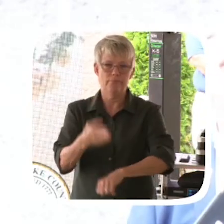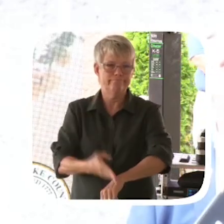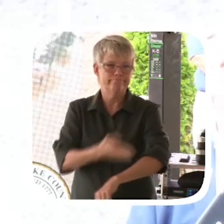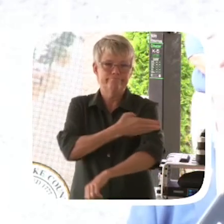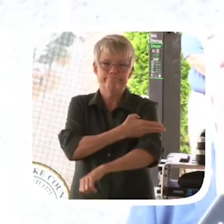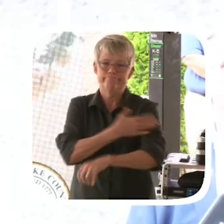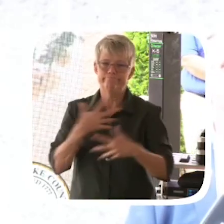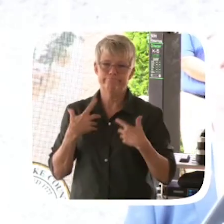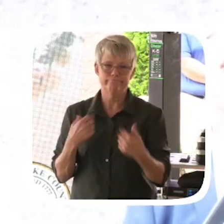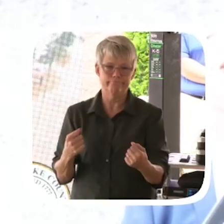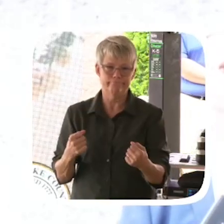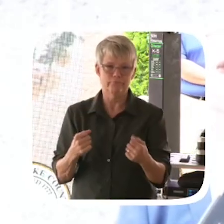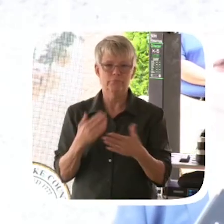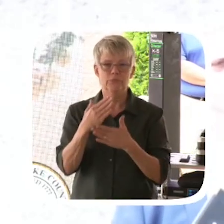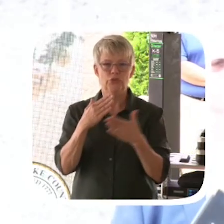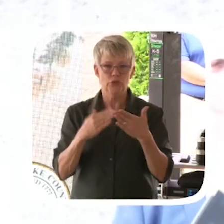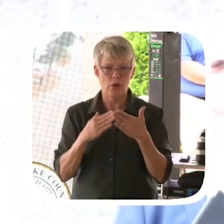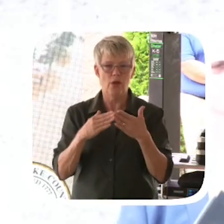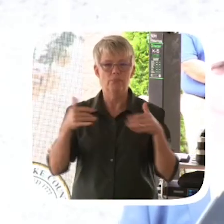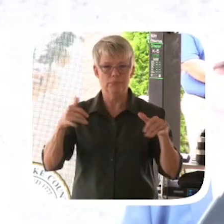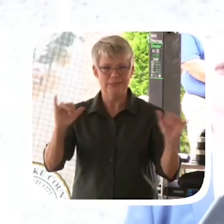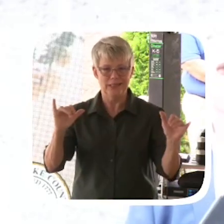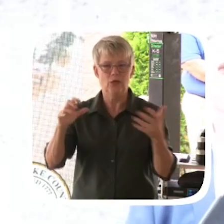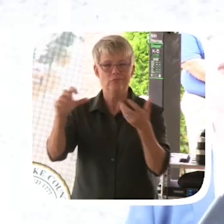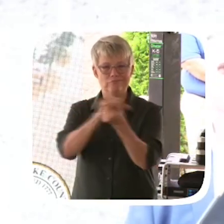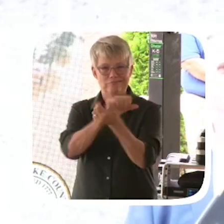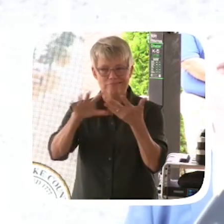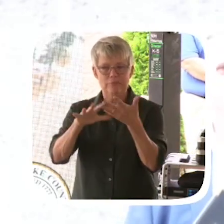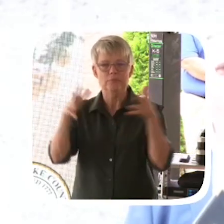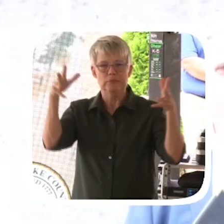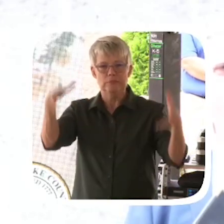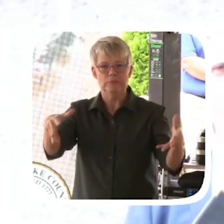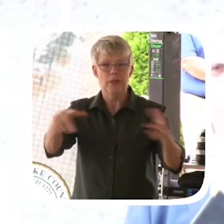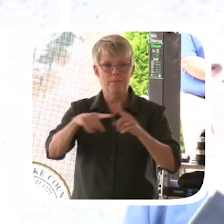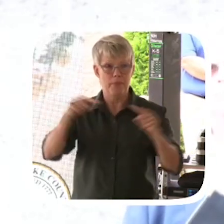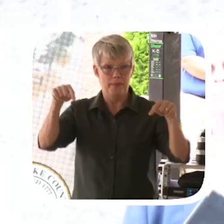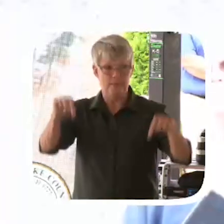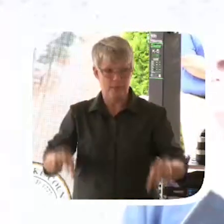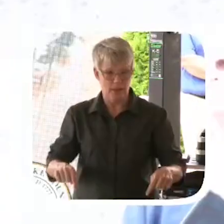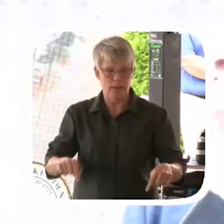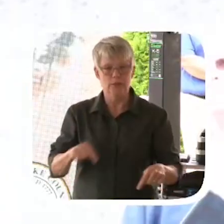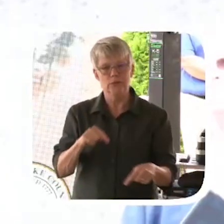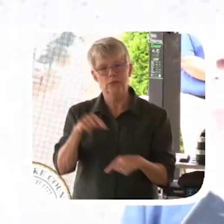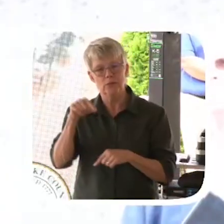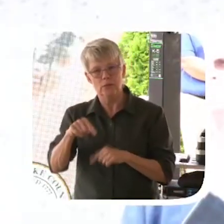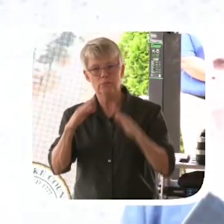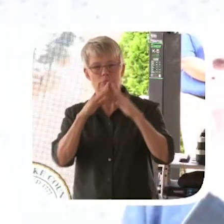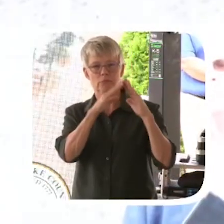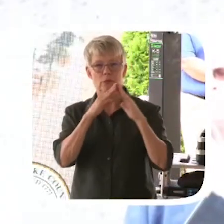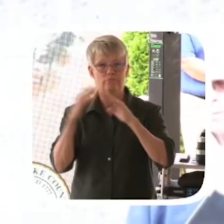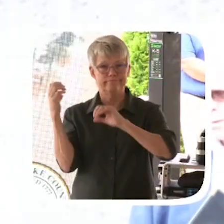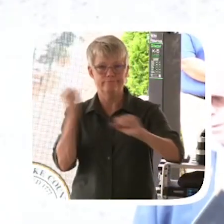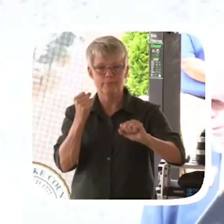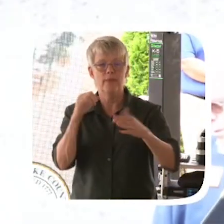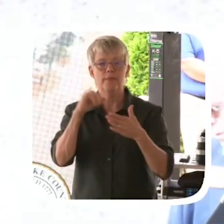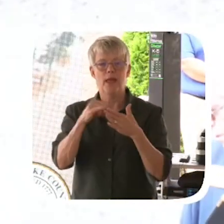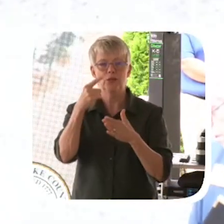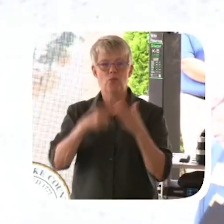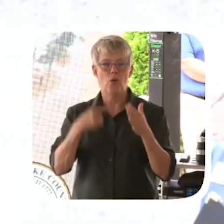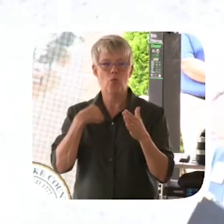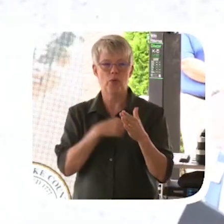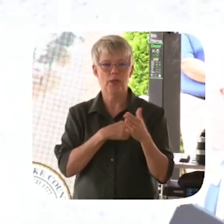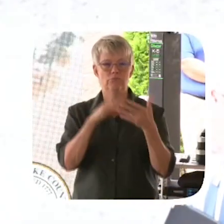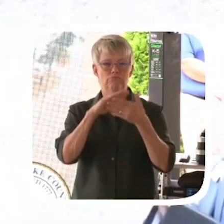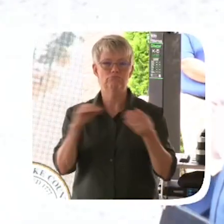Some scars are still visible, but the resilience of this community is strong. And that's the story we're here to